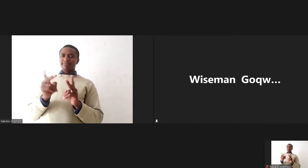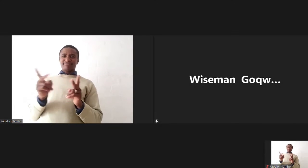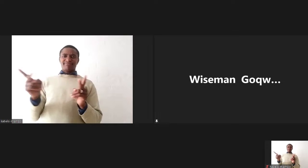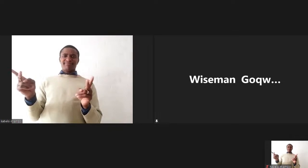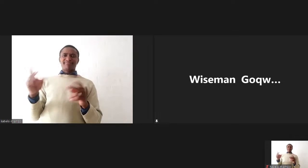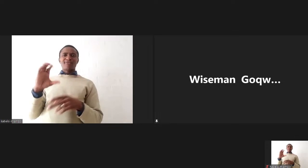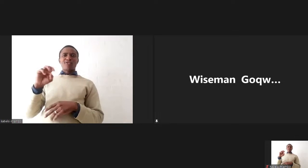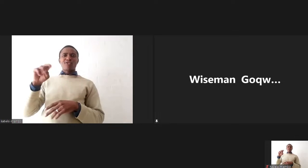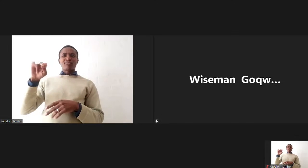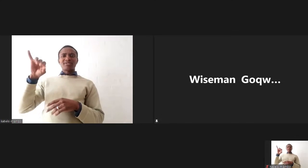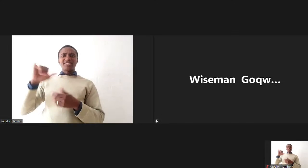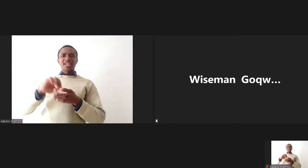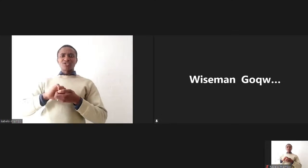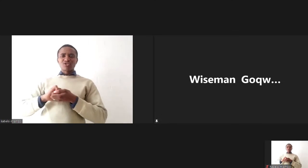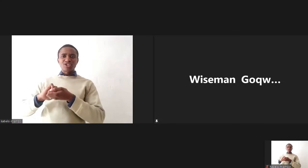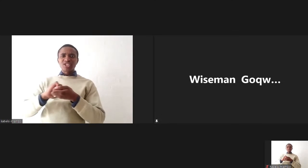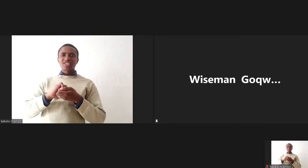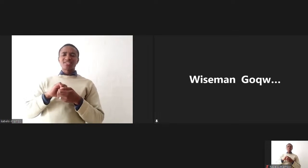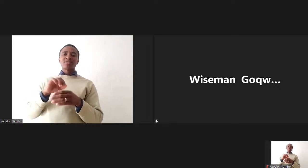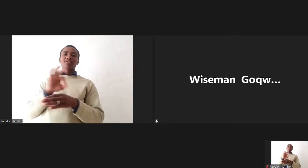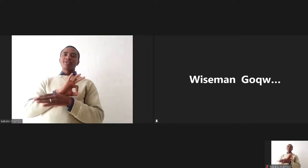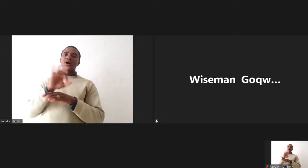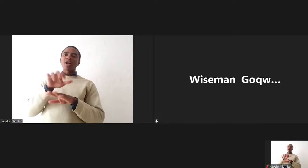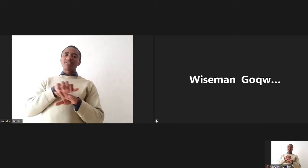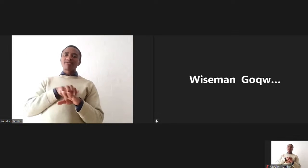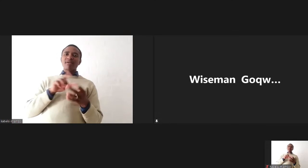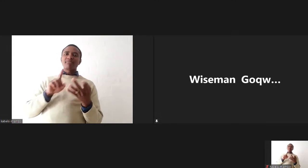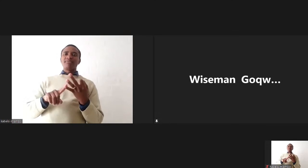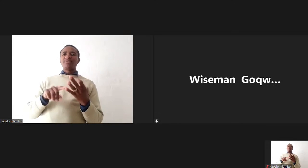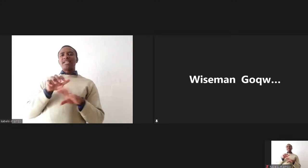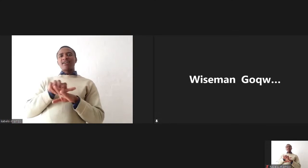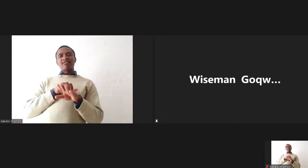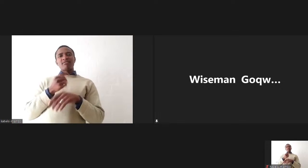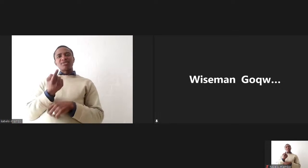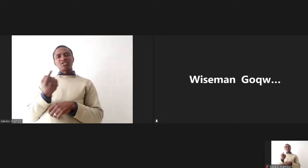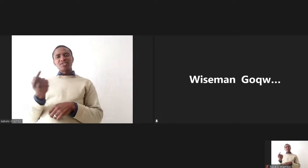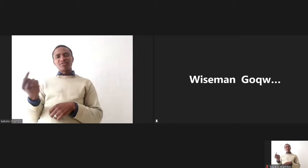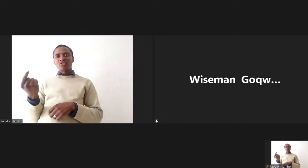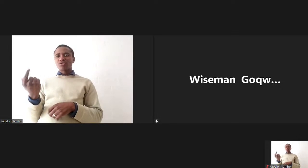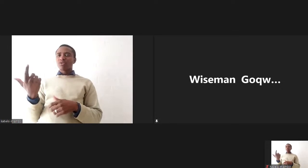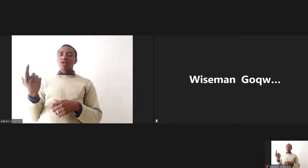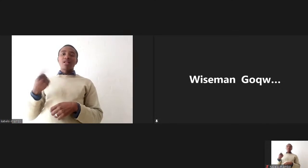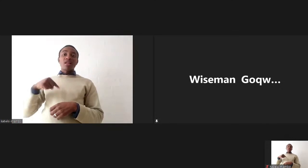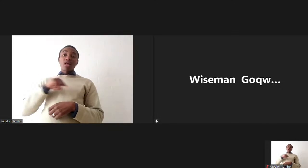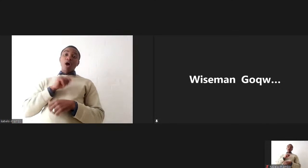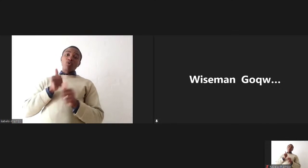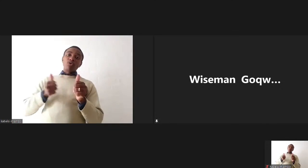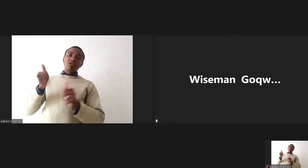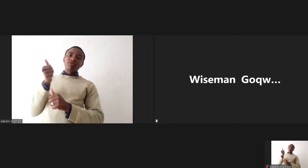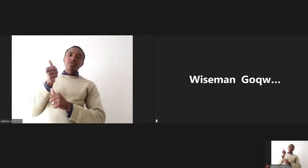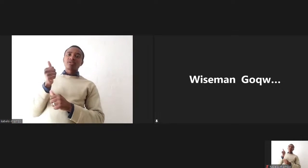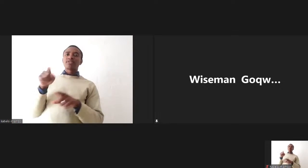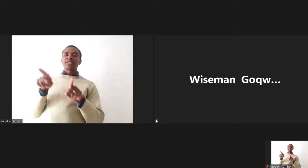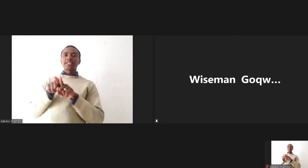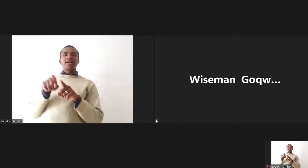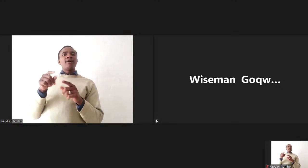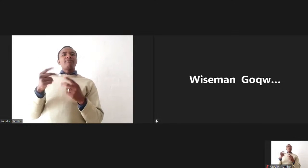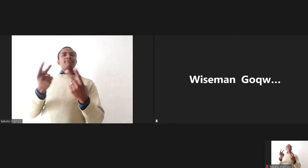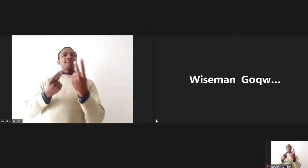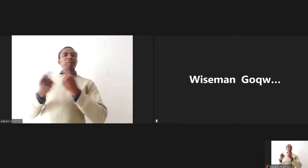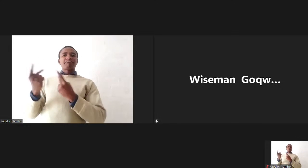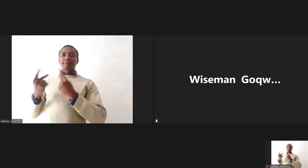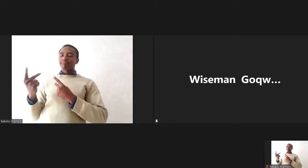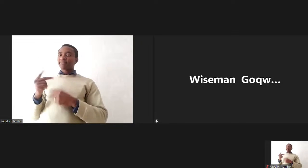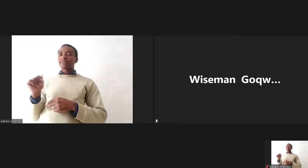commodity associations, the organized farmers, the farmers as individuals, our officials, and all the guests that were invited here.